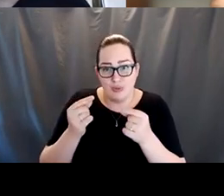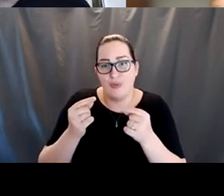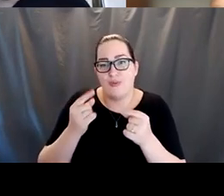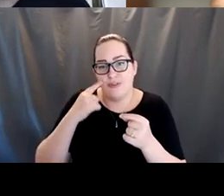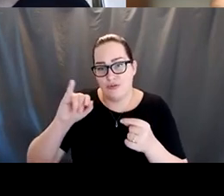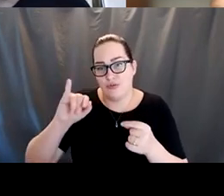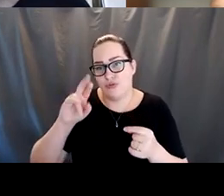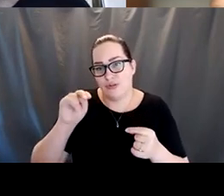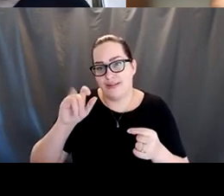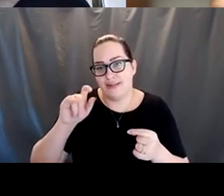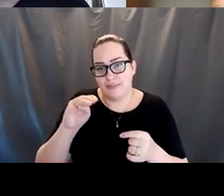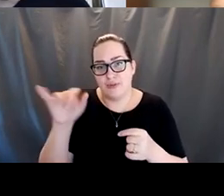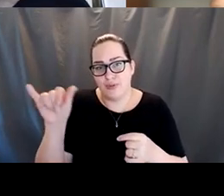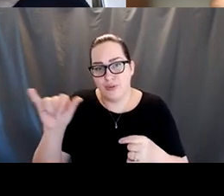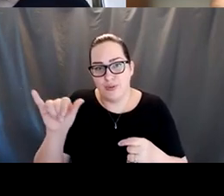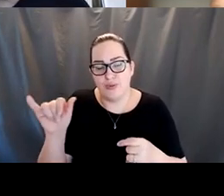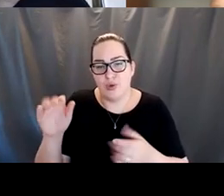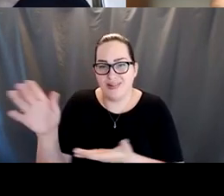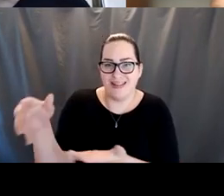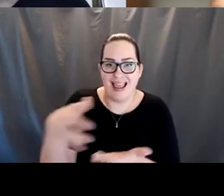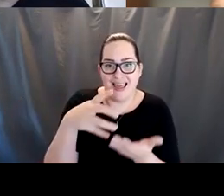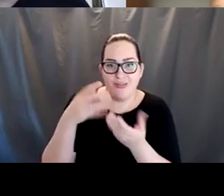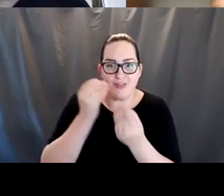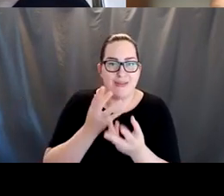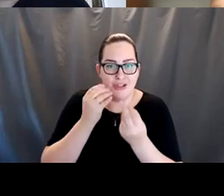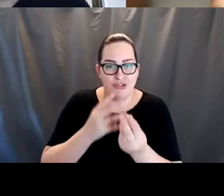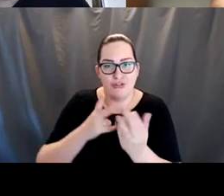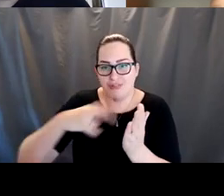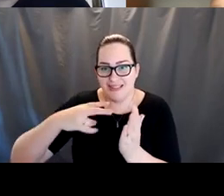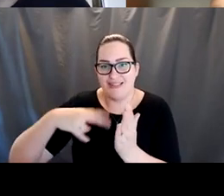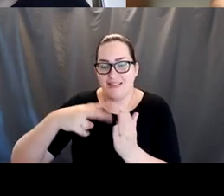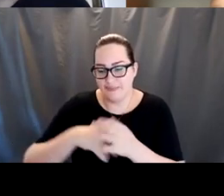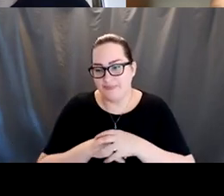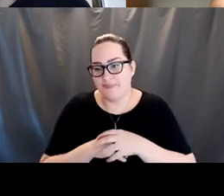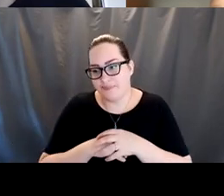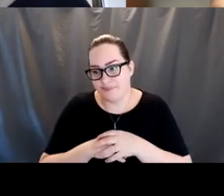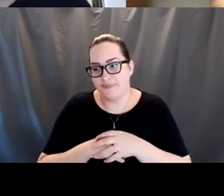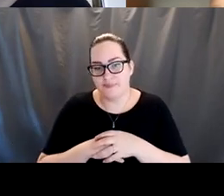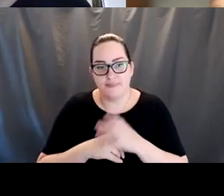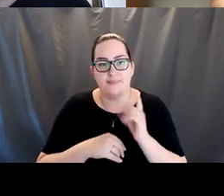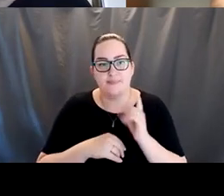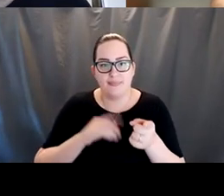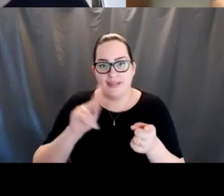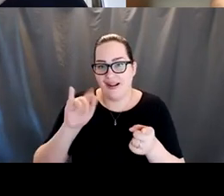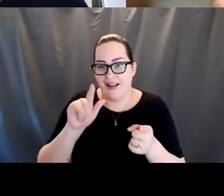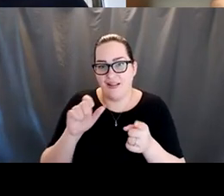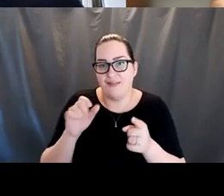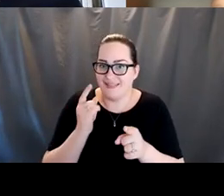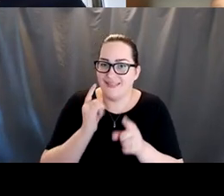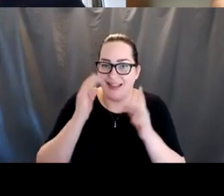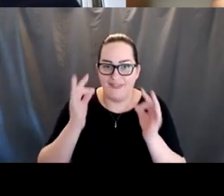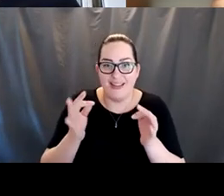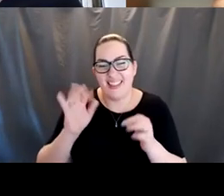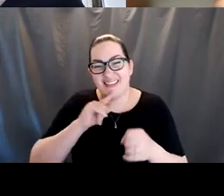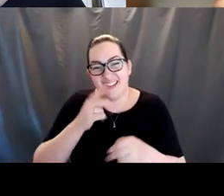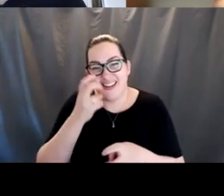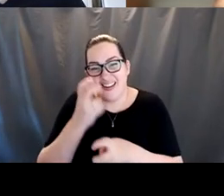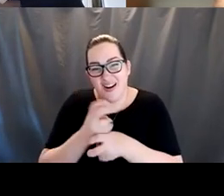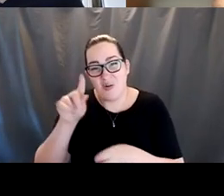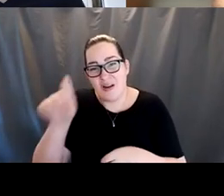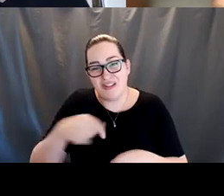that around in my classes, where I talk about method. How did we get to the story? Like, where does this come from? And to